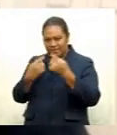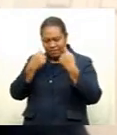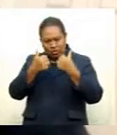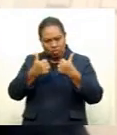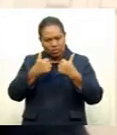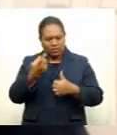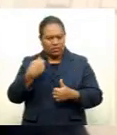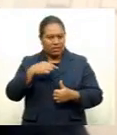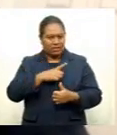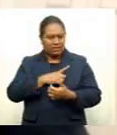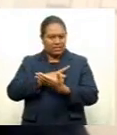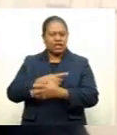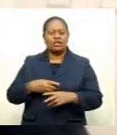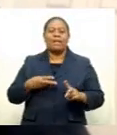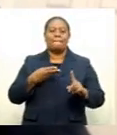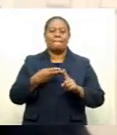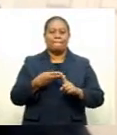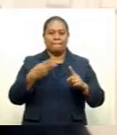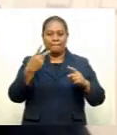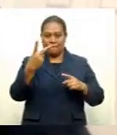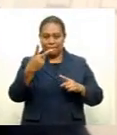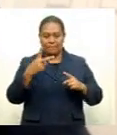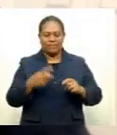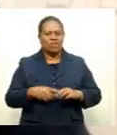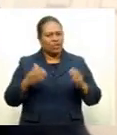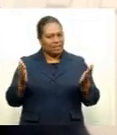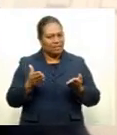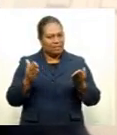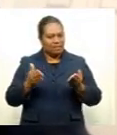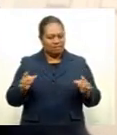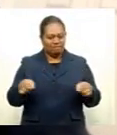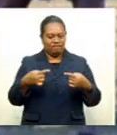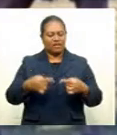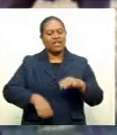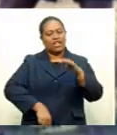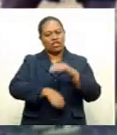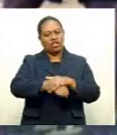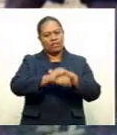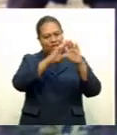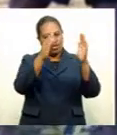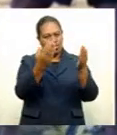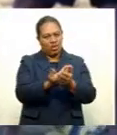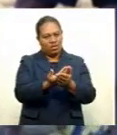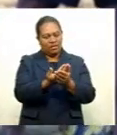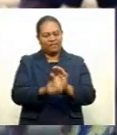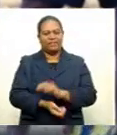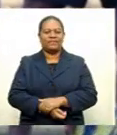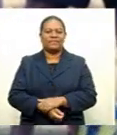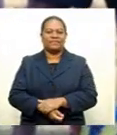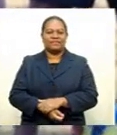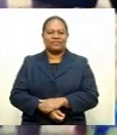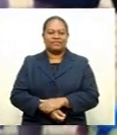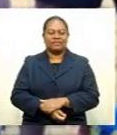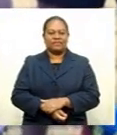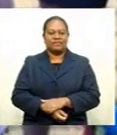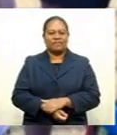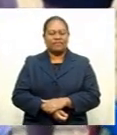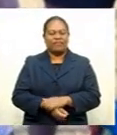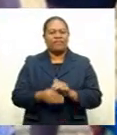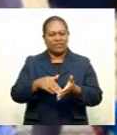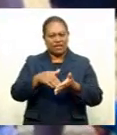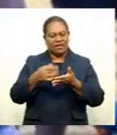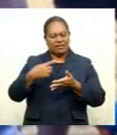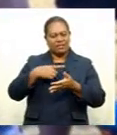the two main teams. They are the tops in the World Series. Few new players who will make their debut in the